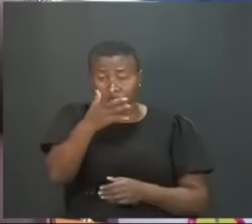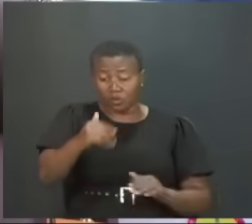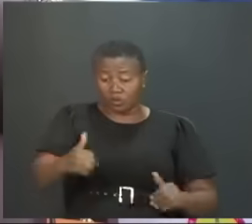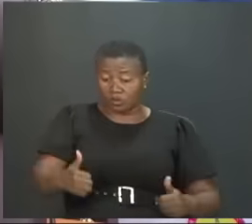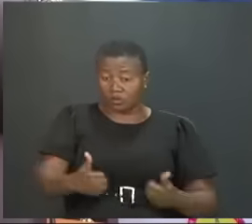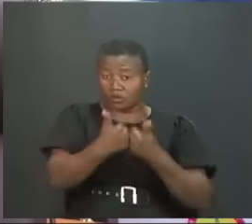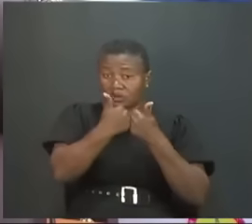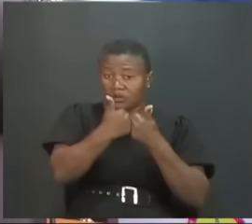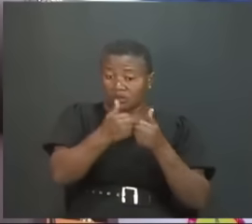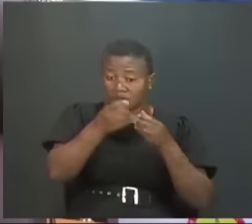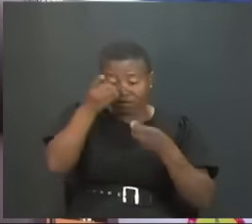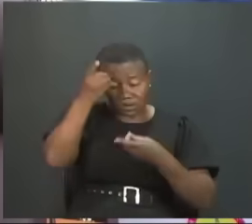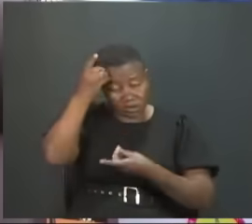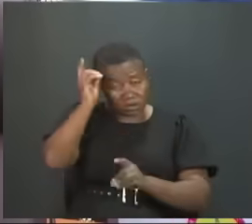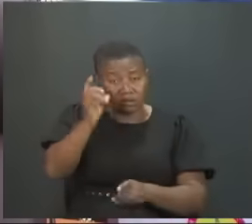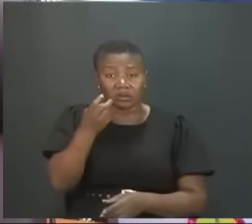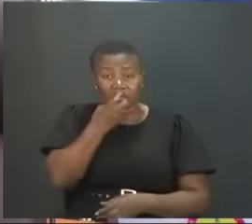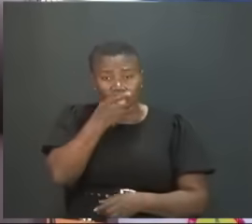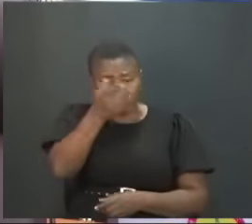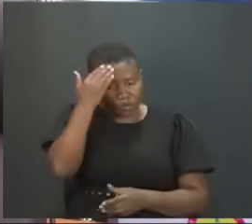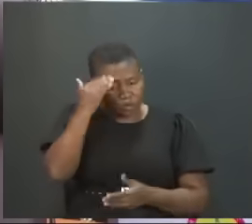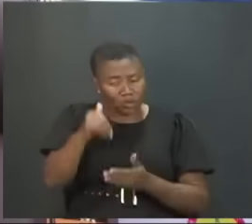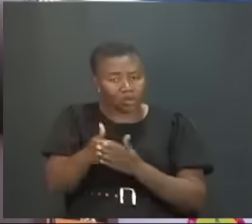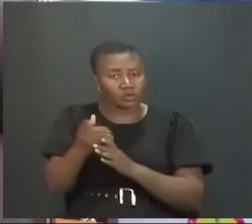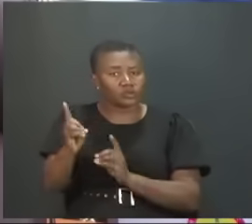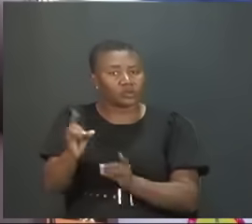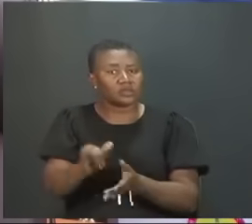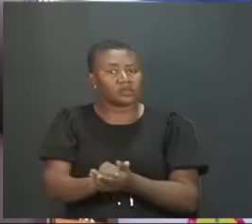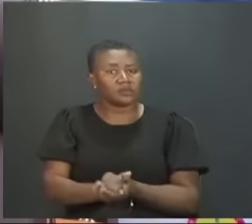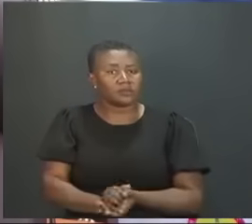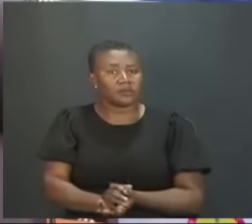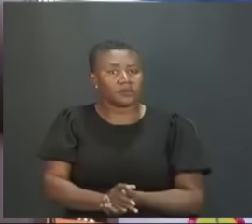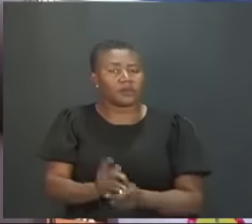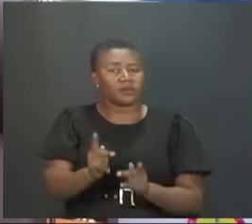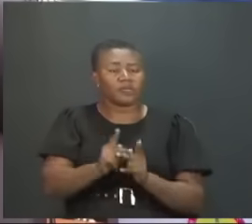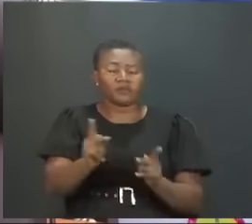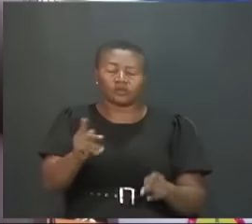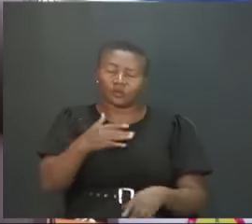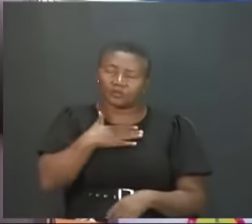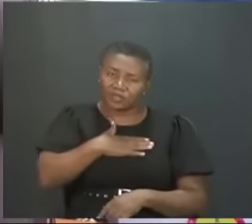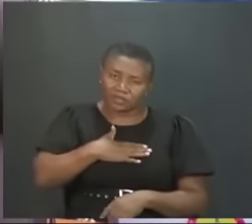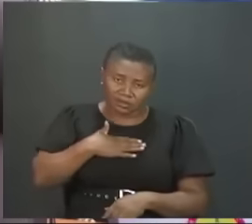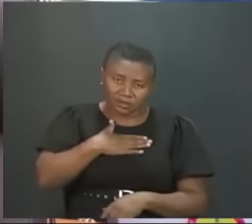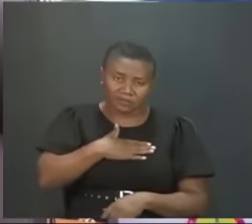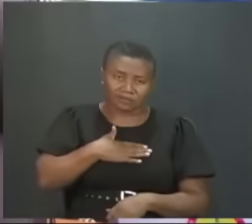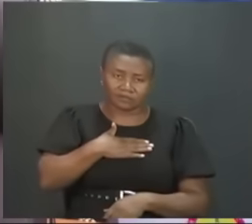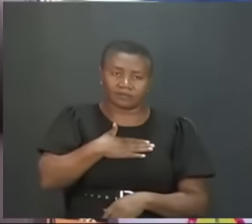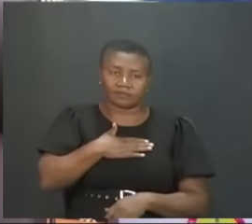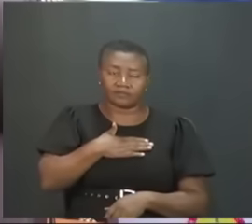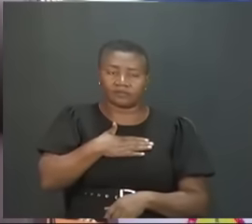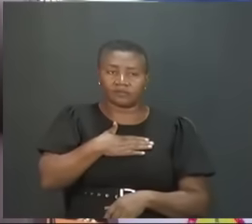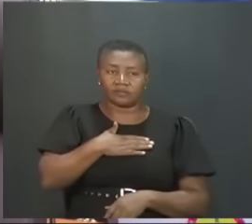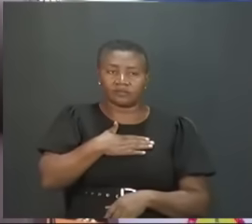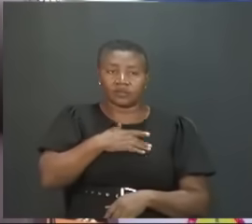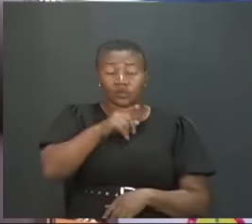the Speaker, you know how to do so. So please, you know the right thing.